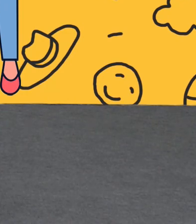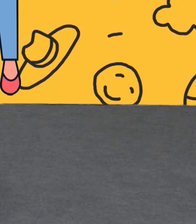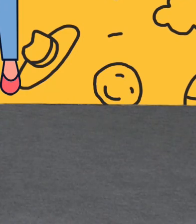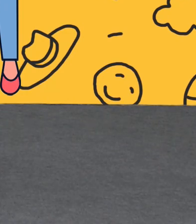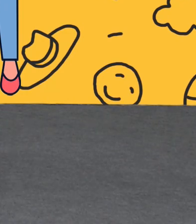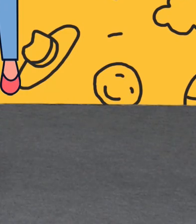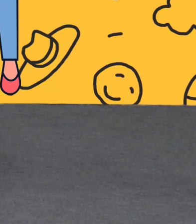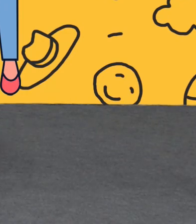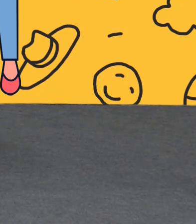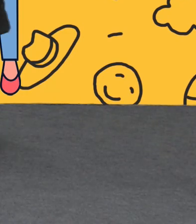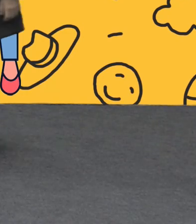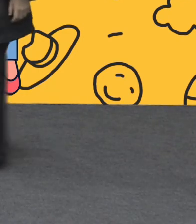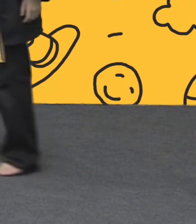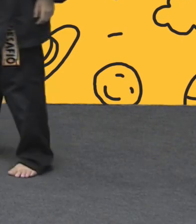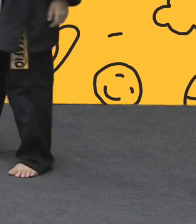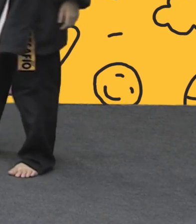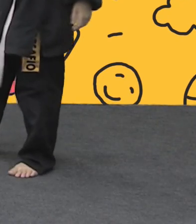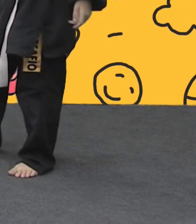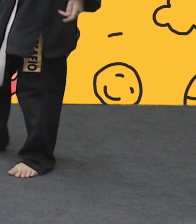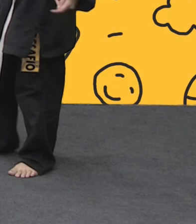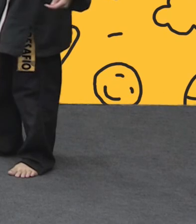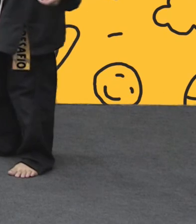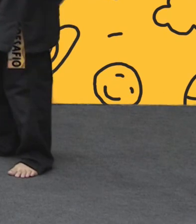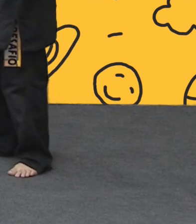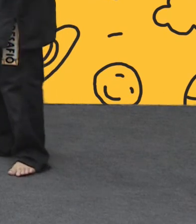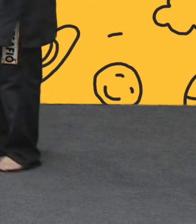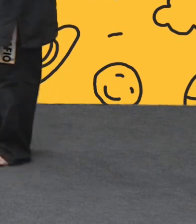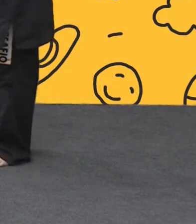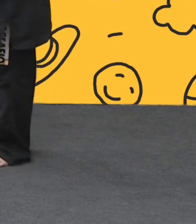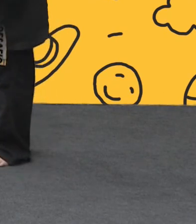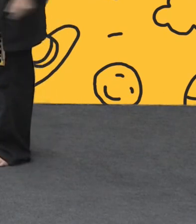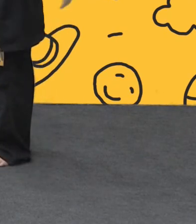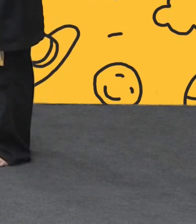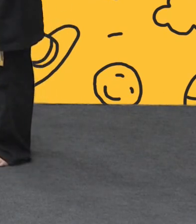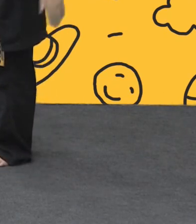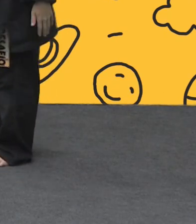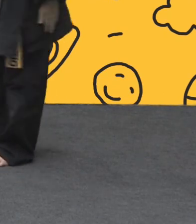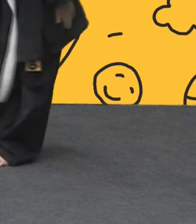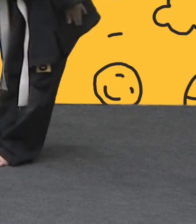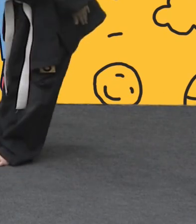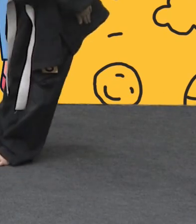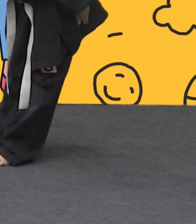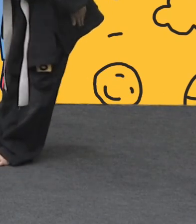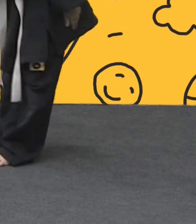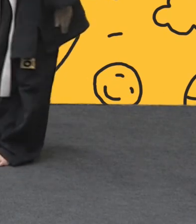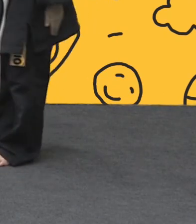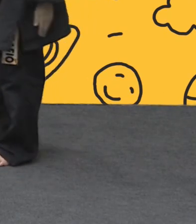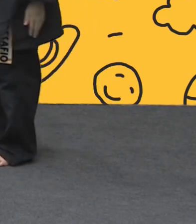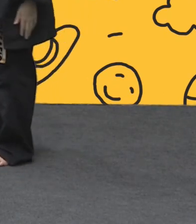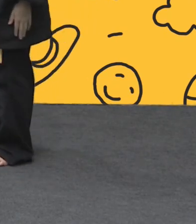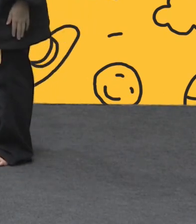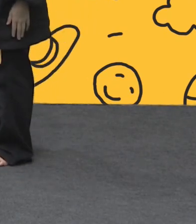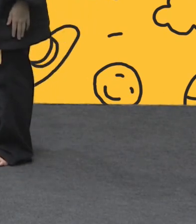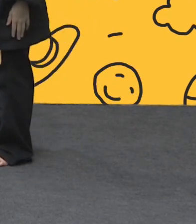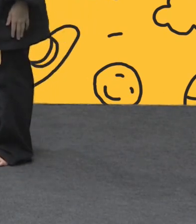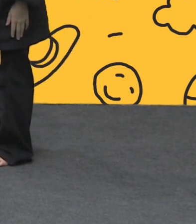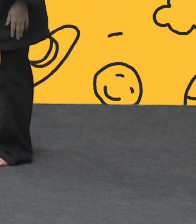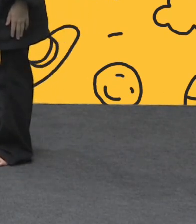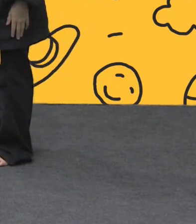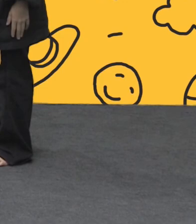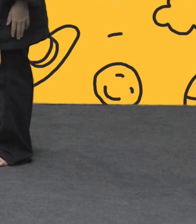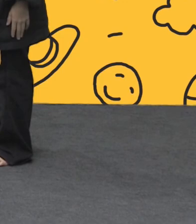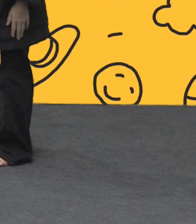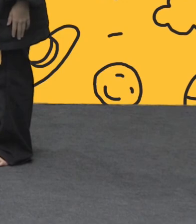I gotta make it. I'm saving every day to taste it. I'm patient, but my mind, it can hardly take it. I'm chasing a dream that I've had for several